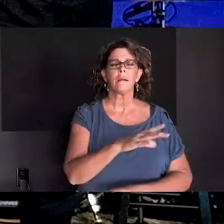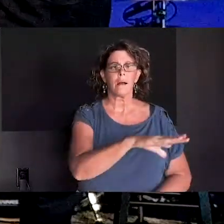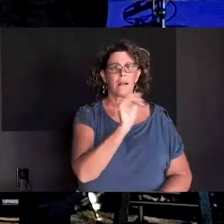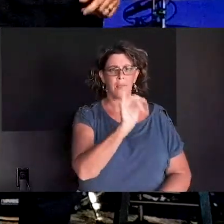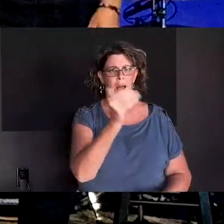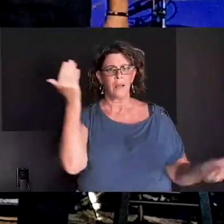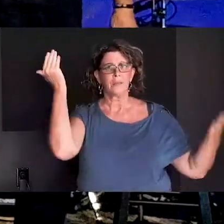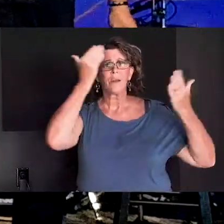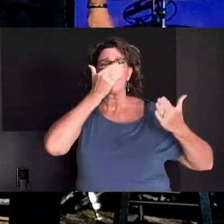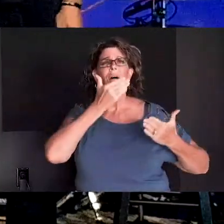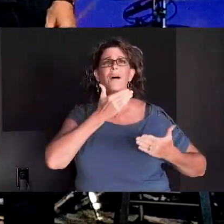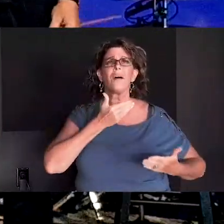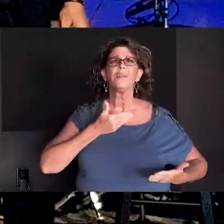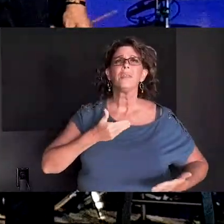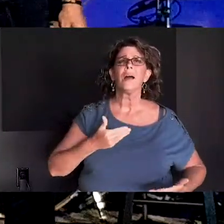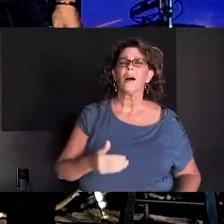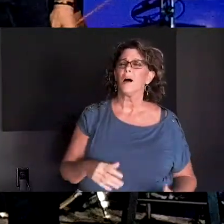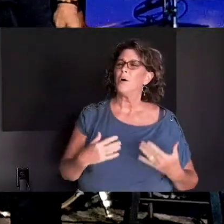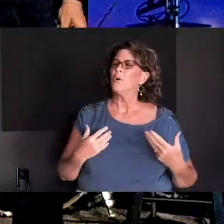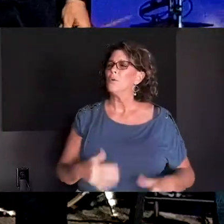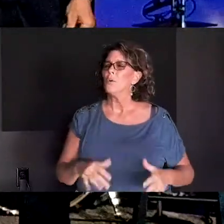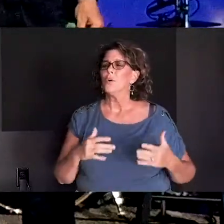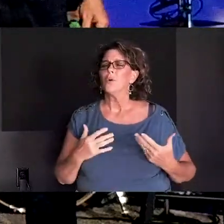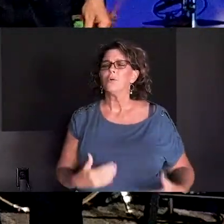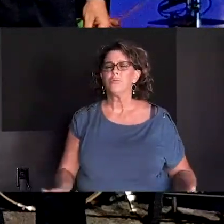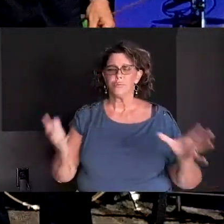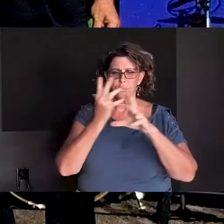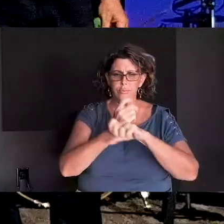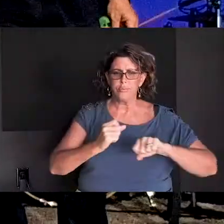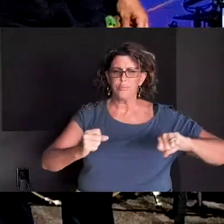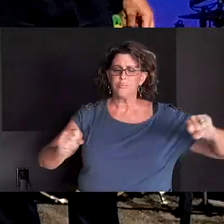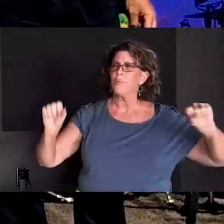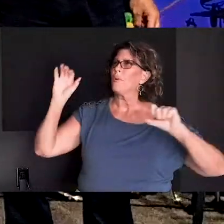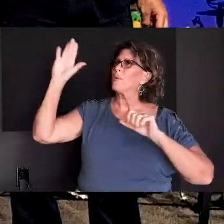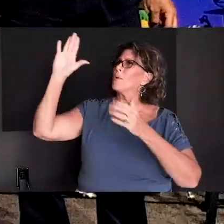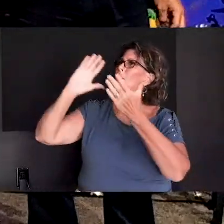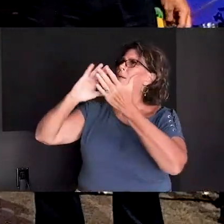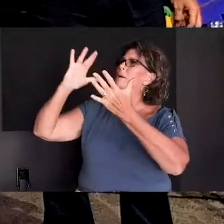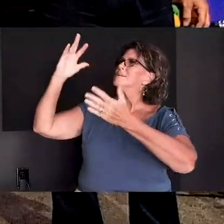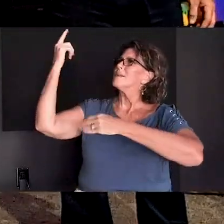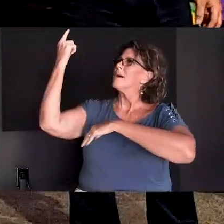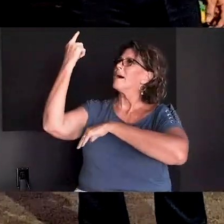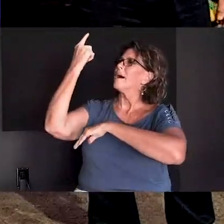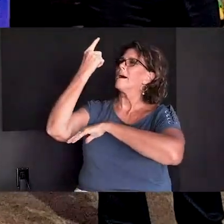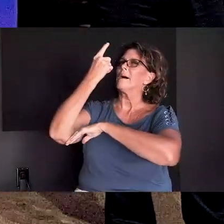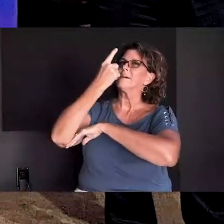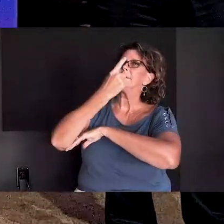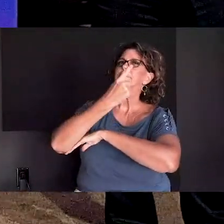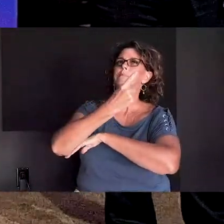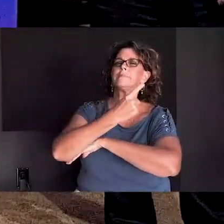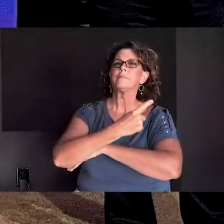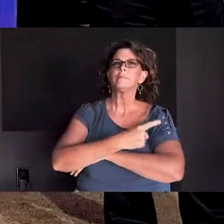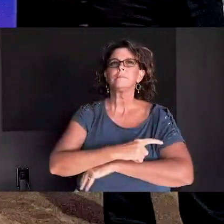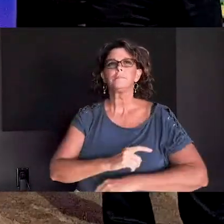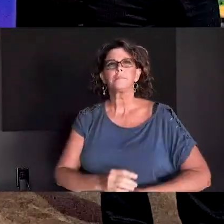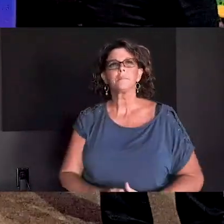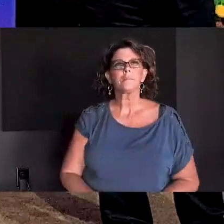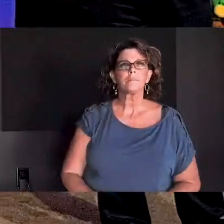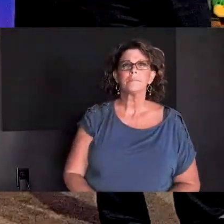out of the darkness, into your glorious day.